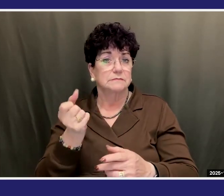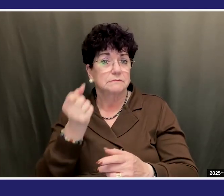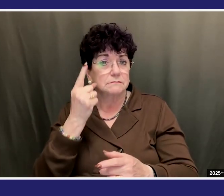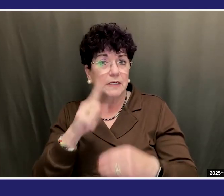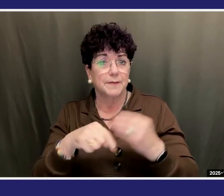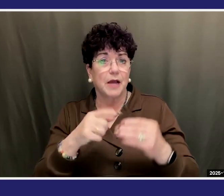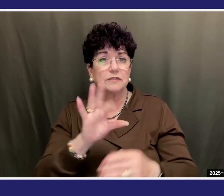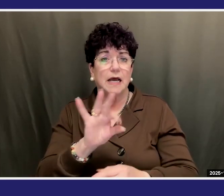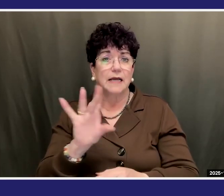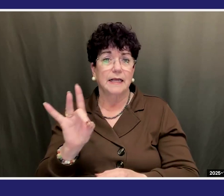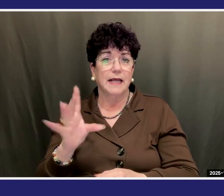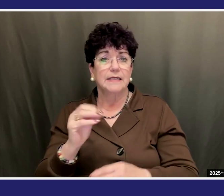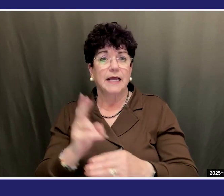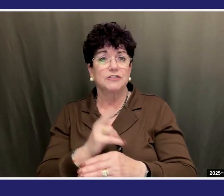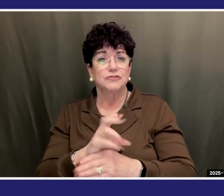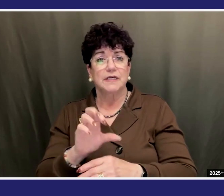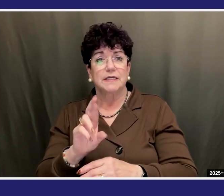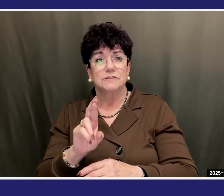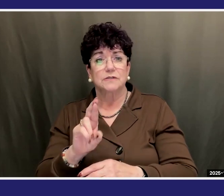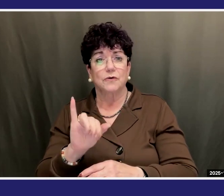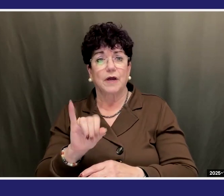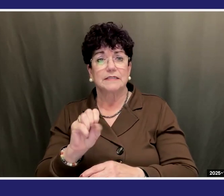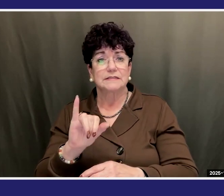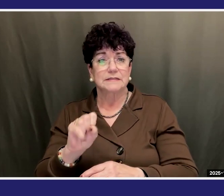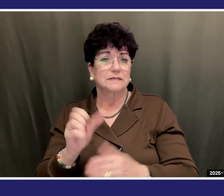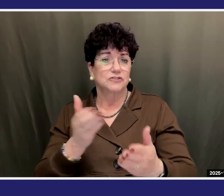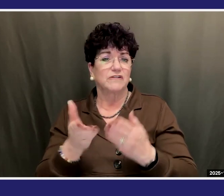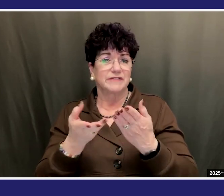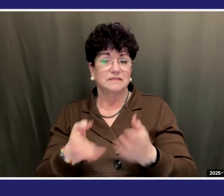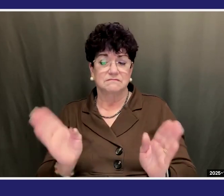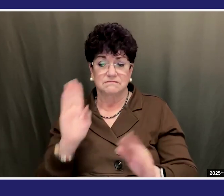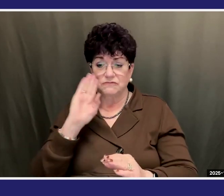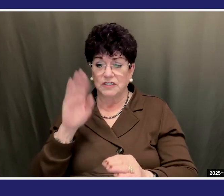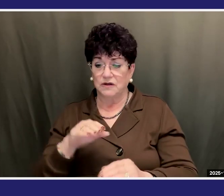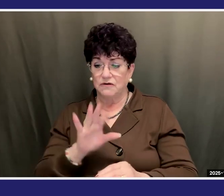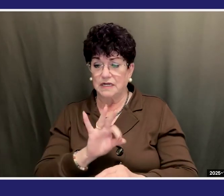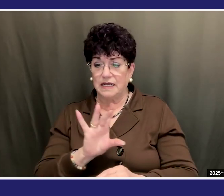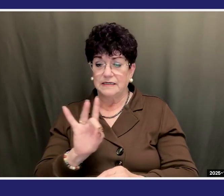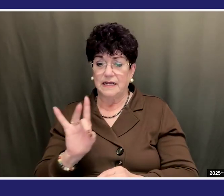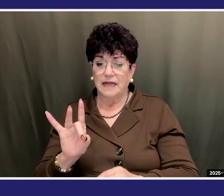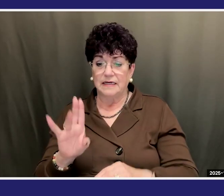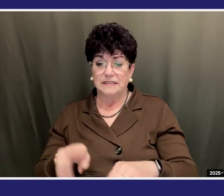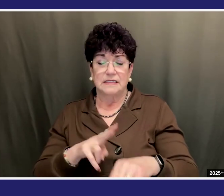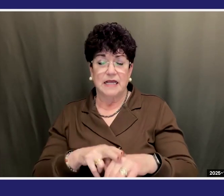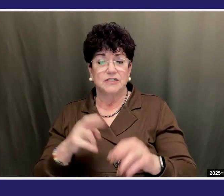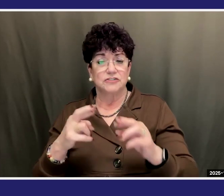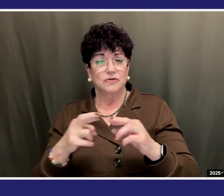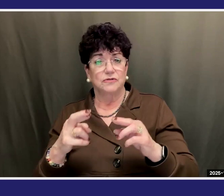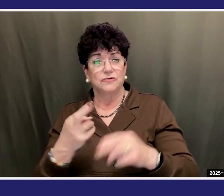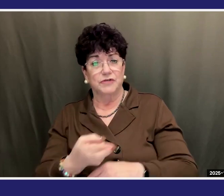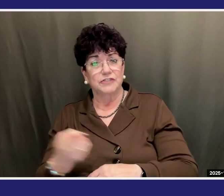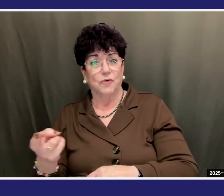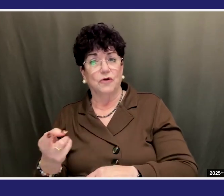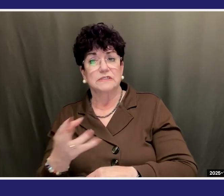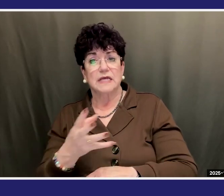and accessing crisis services in general. As I mentioned earlier, we know that 988 is a national resource, but it is also something here that's